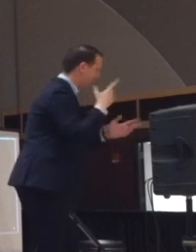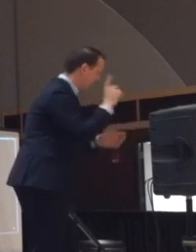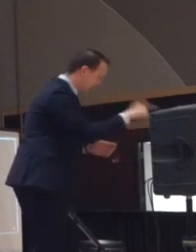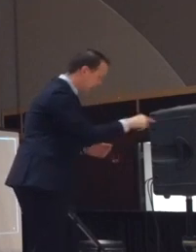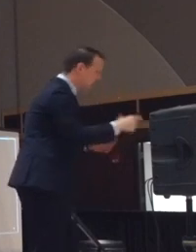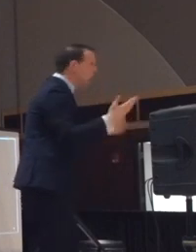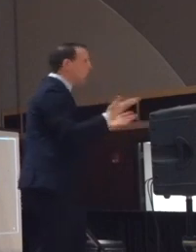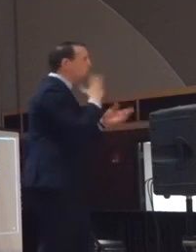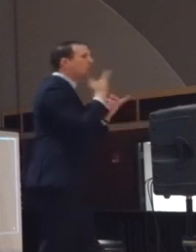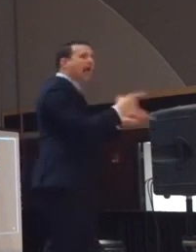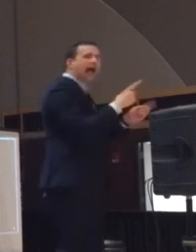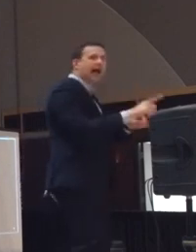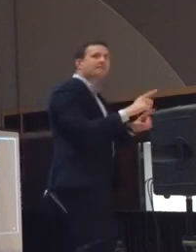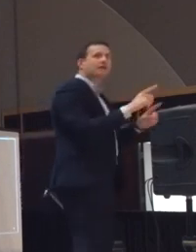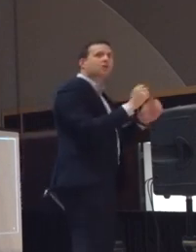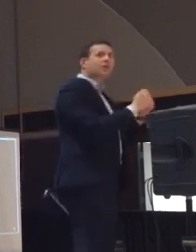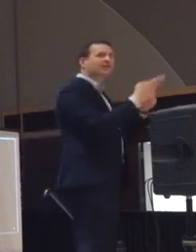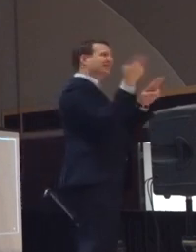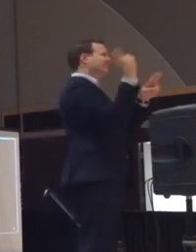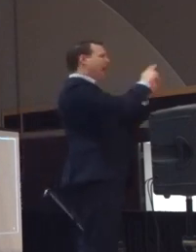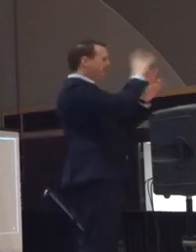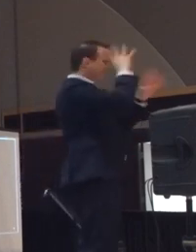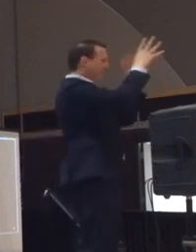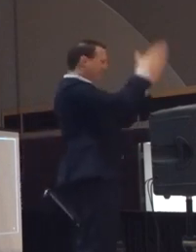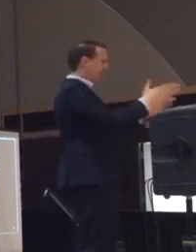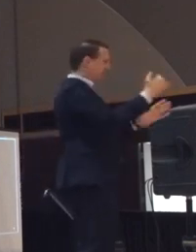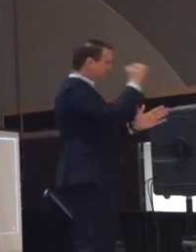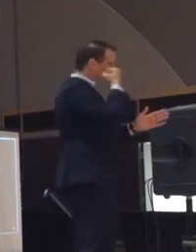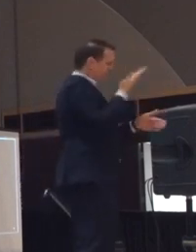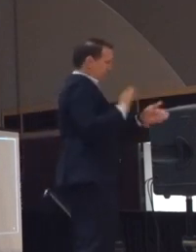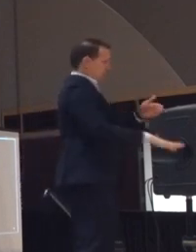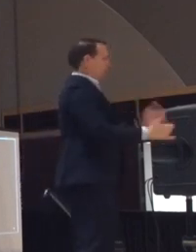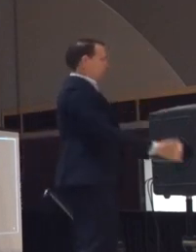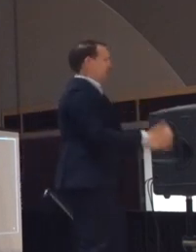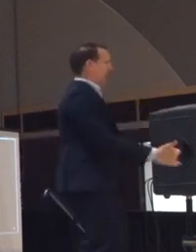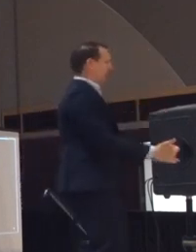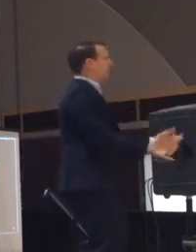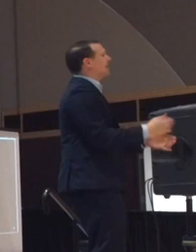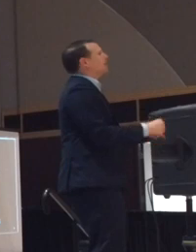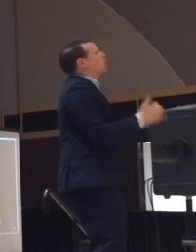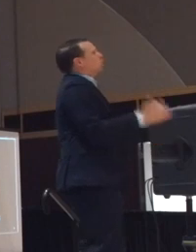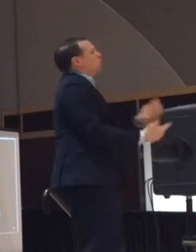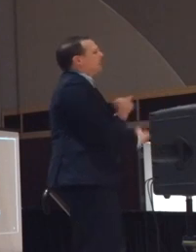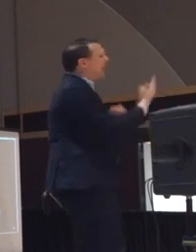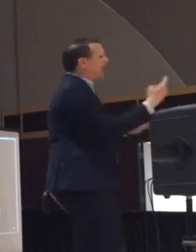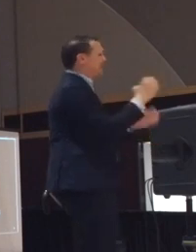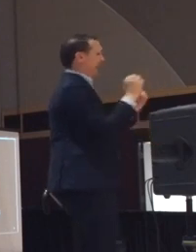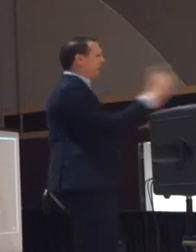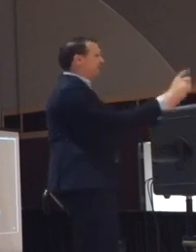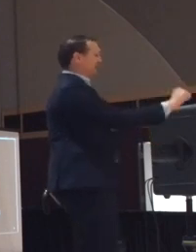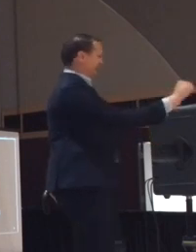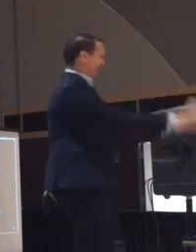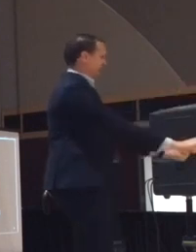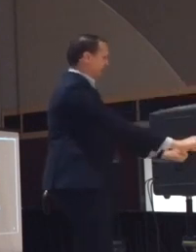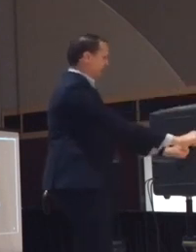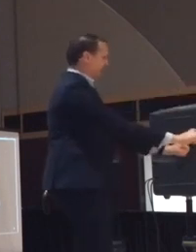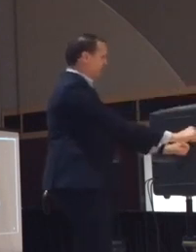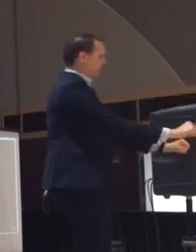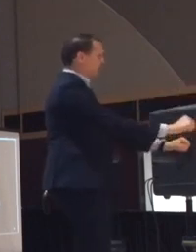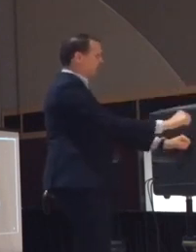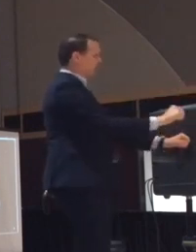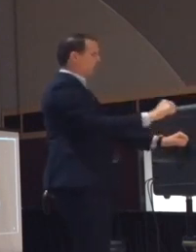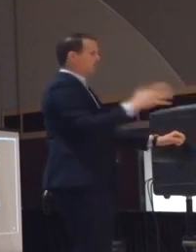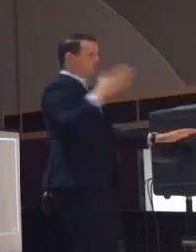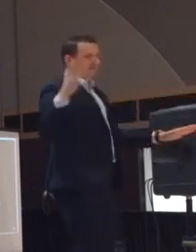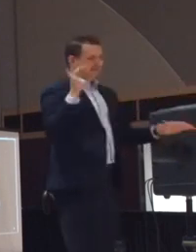what would happen to some top innovators if they were born today, in today's educational system? I think this is a